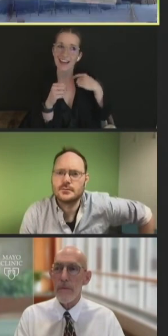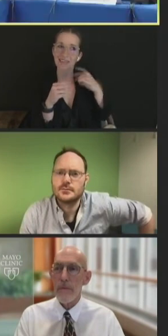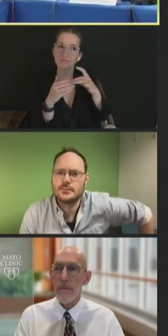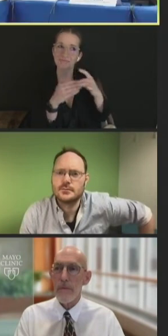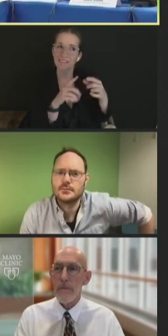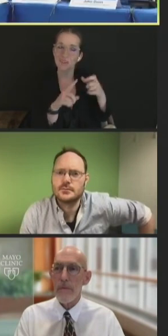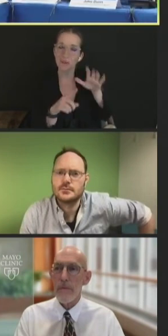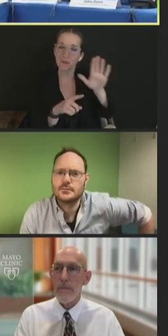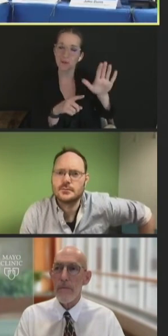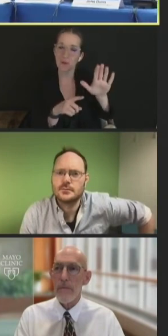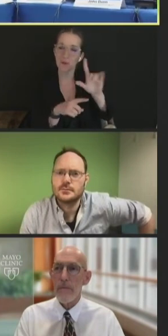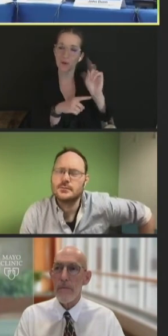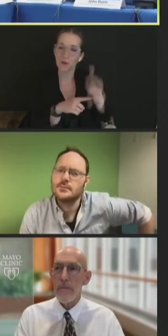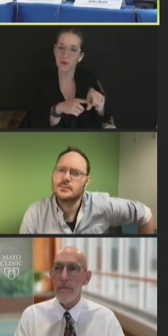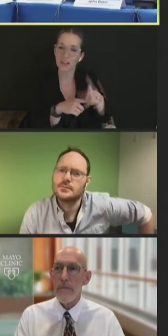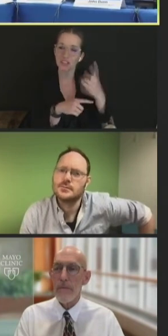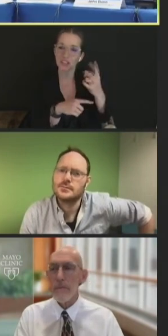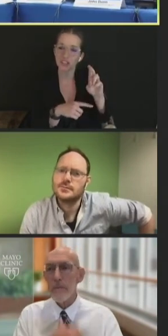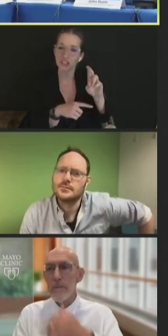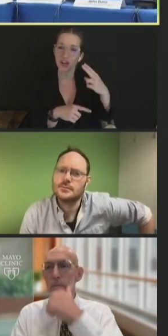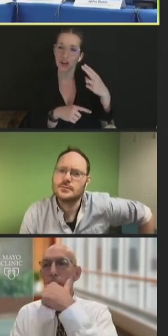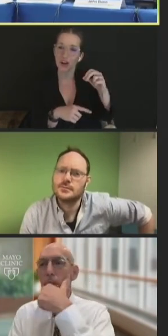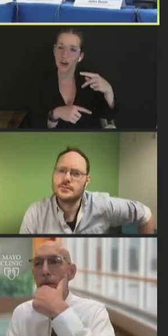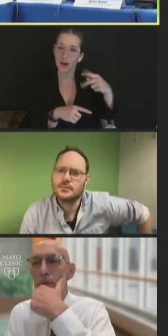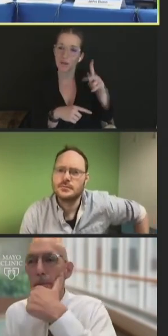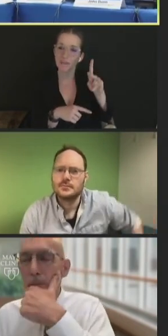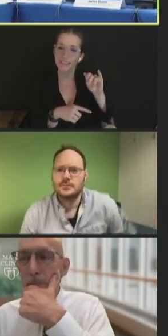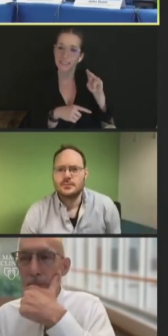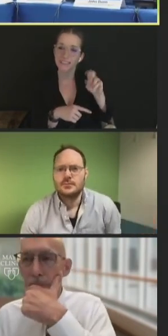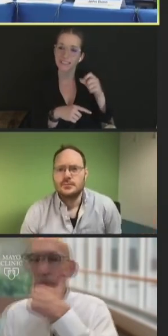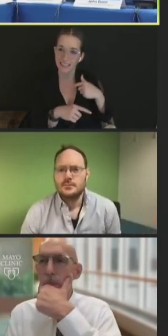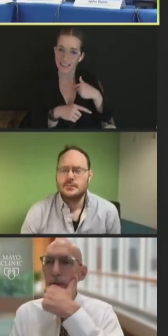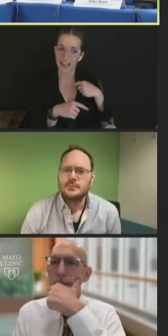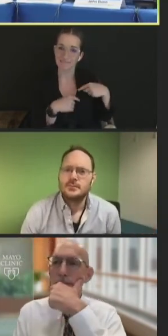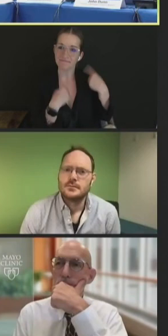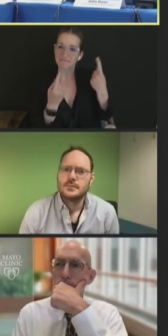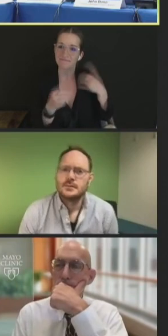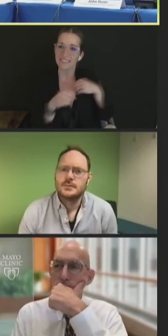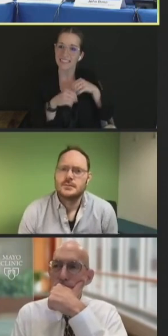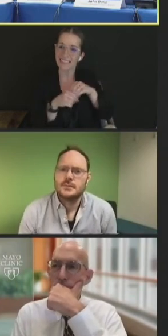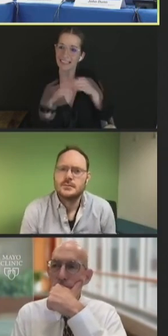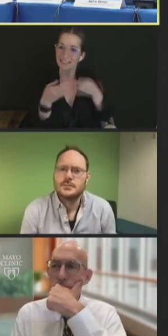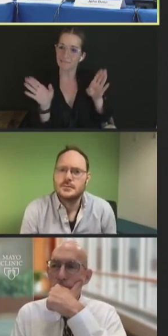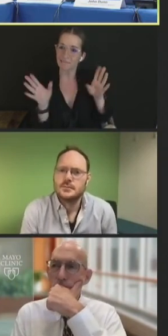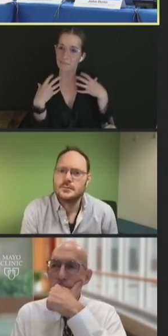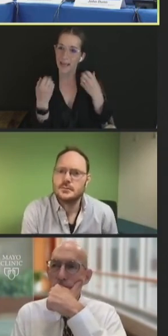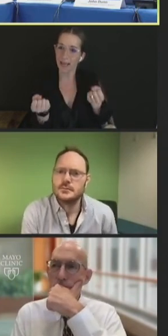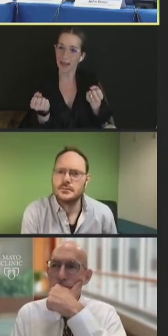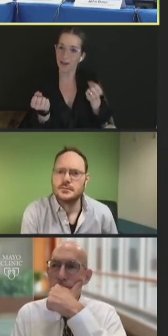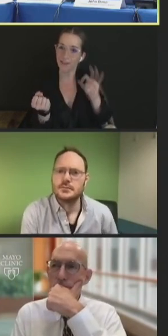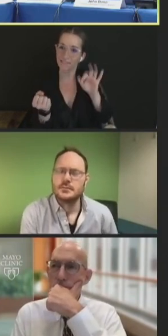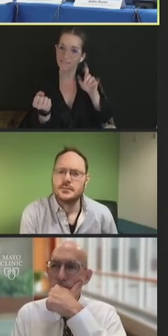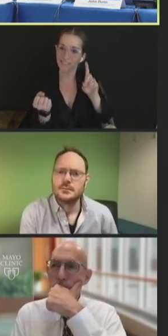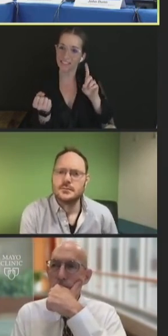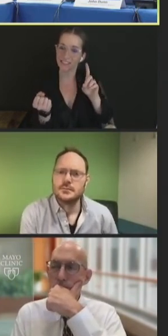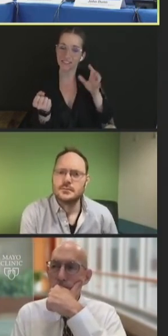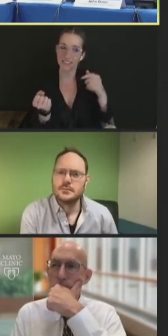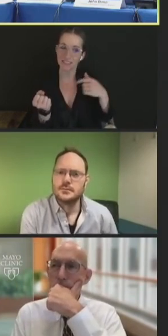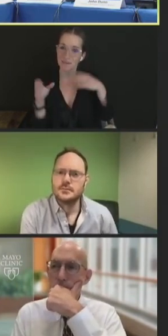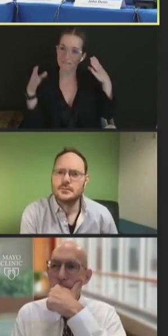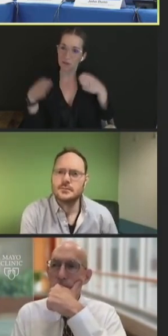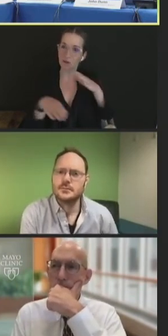because I'm having been in the public health field, so having focused on population health my